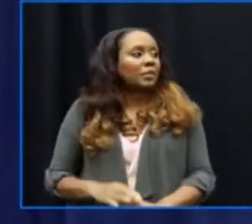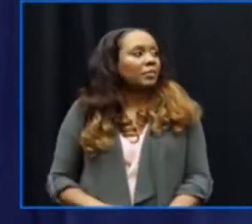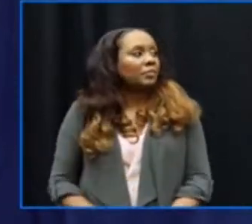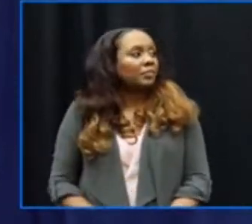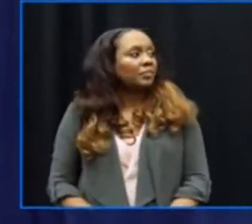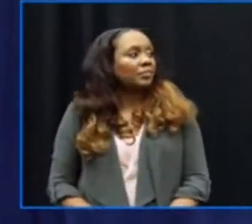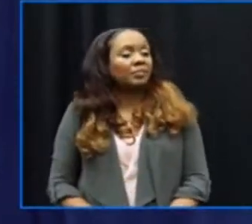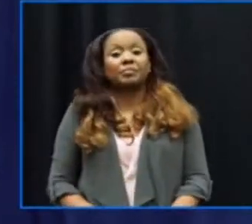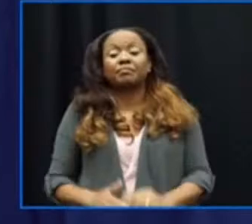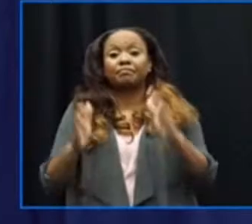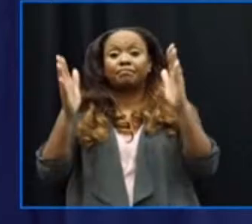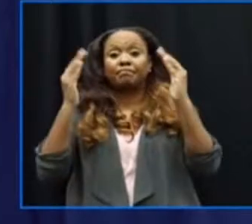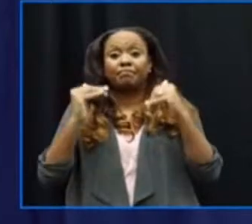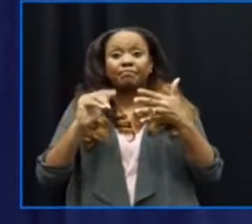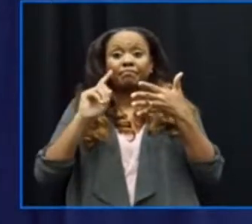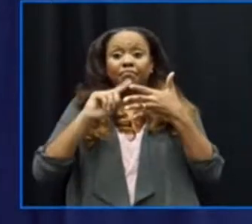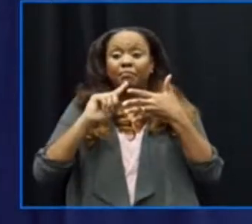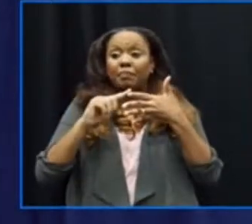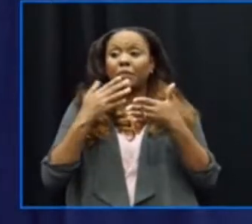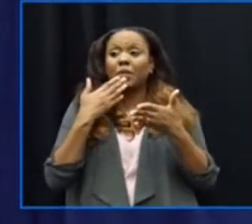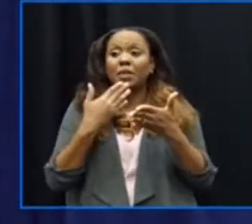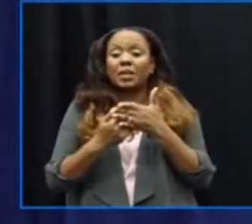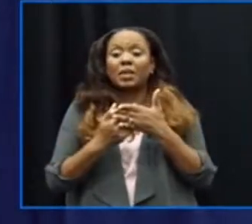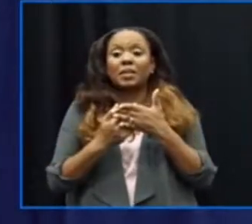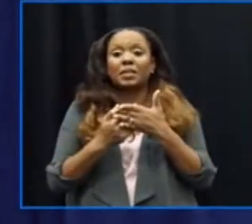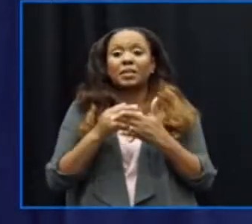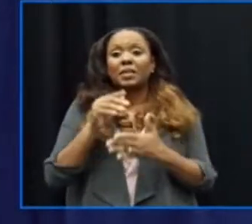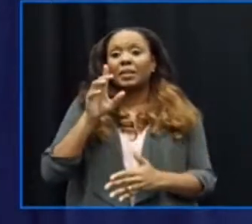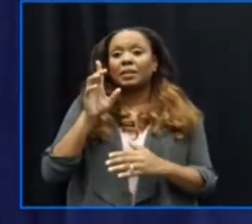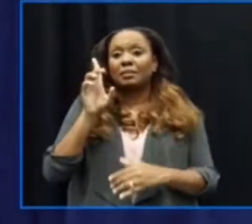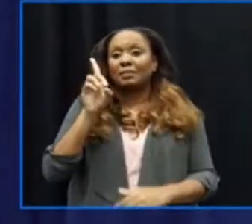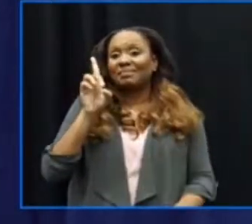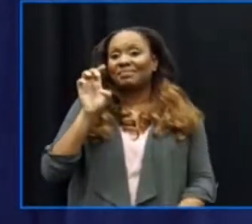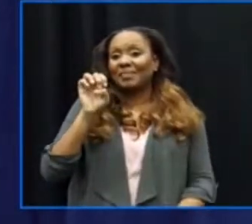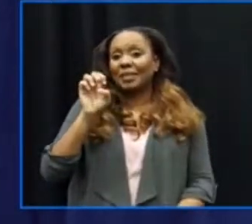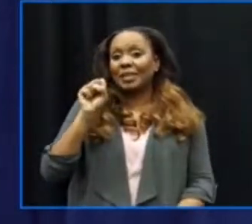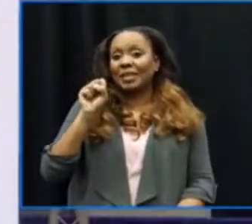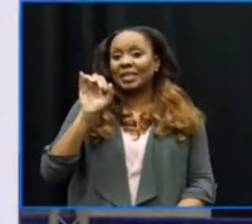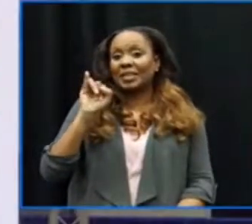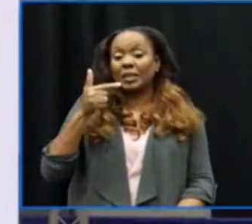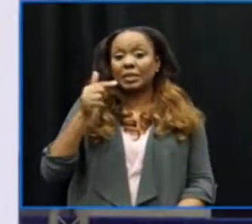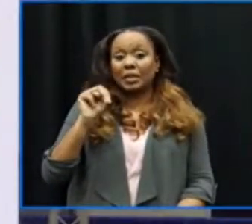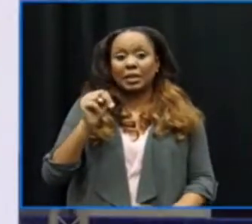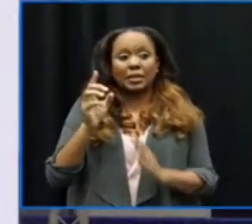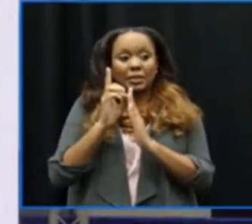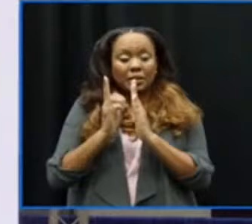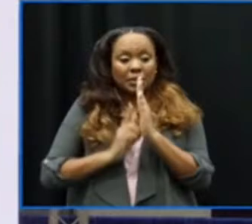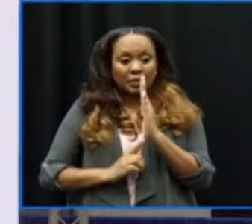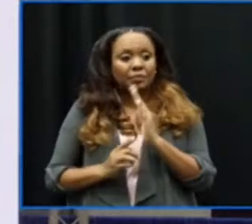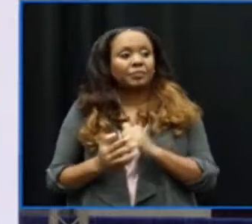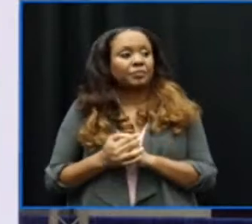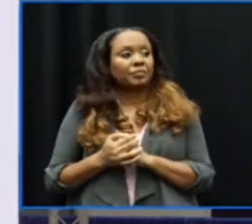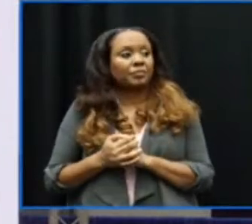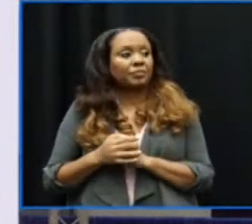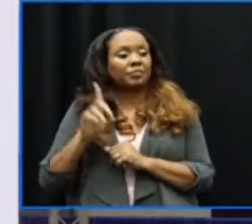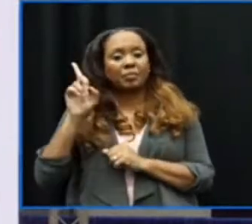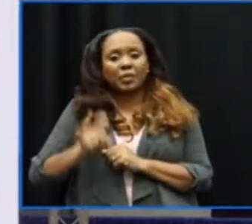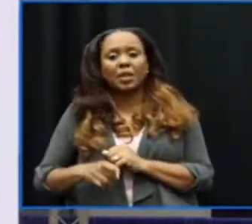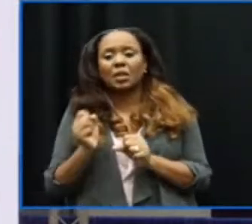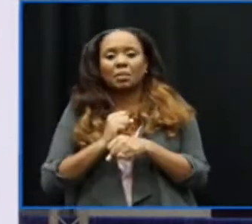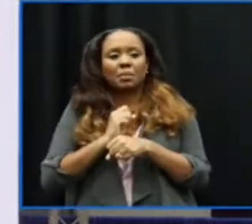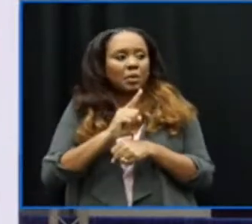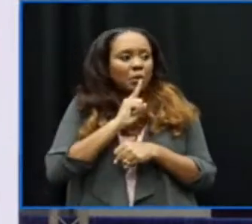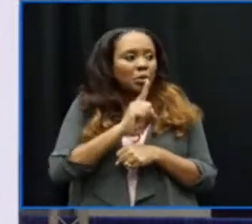Good design is number 2. And good design here refers to both the national insurance benefits as well as